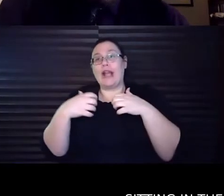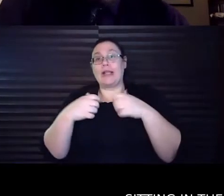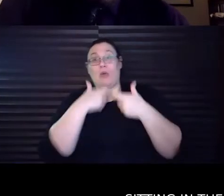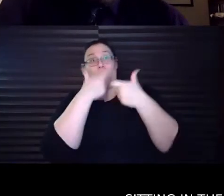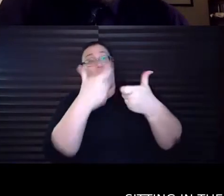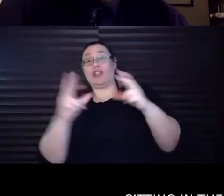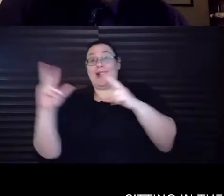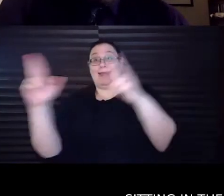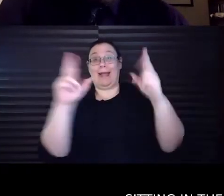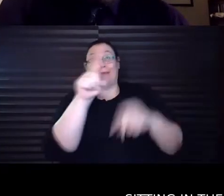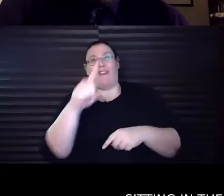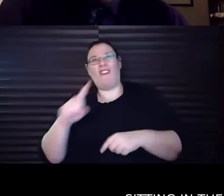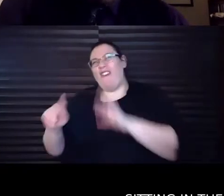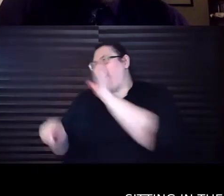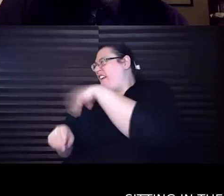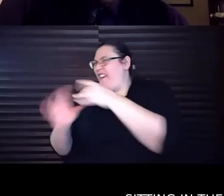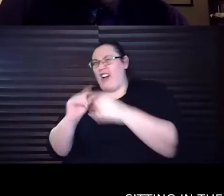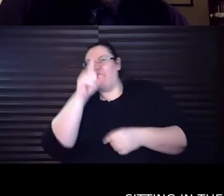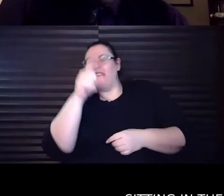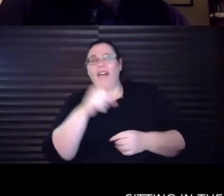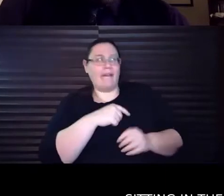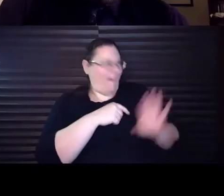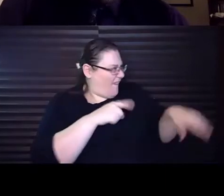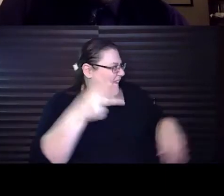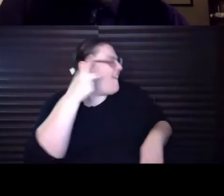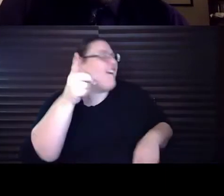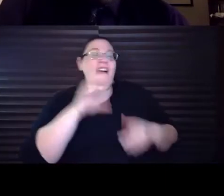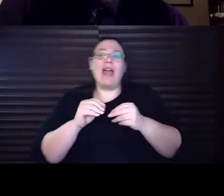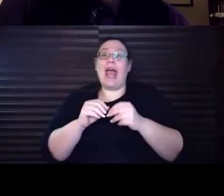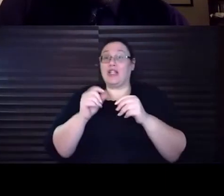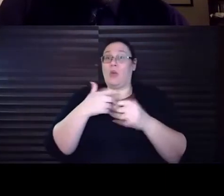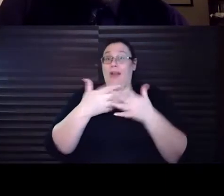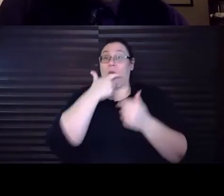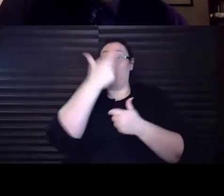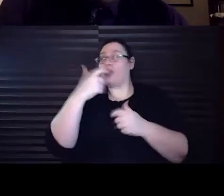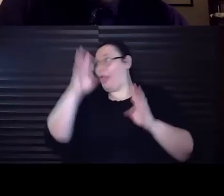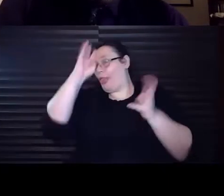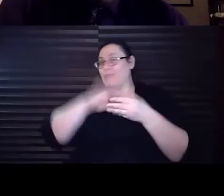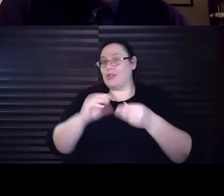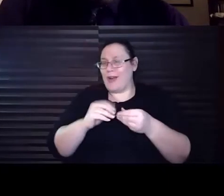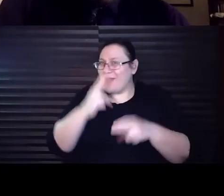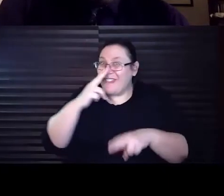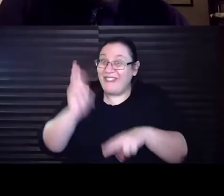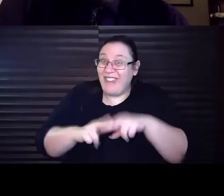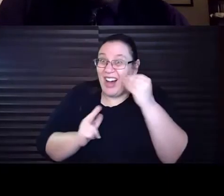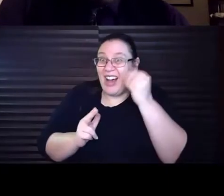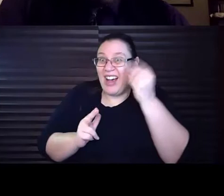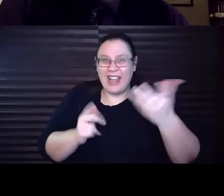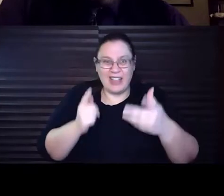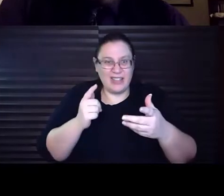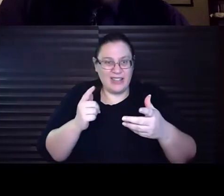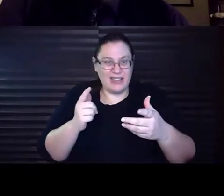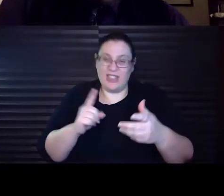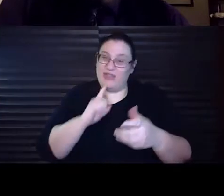were happening, just ripping off of everything that we were seeing. And it was a lot of fun. I don't know how much of it would be usable